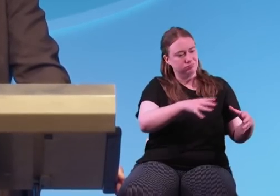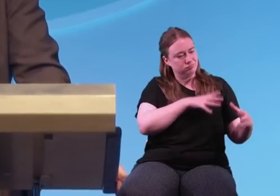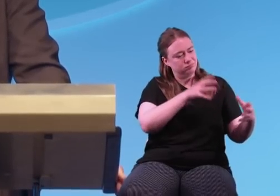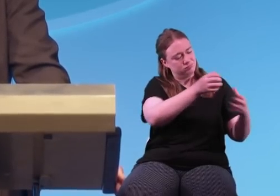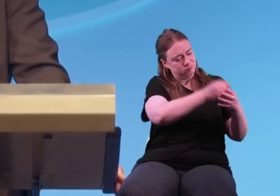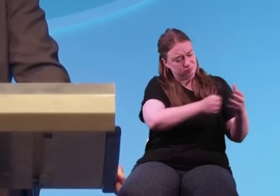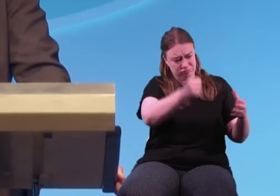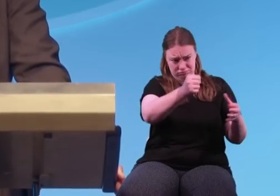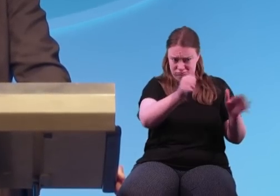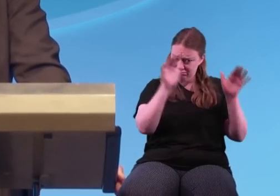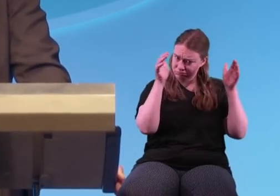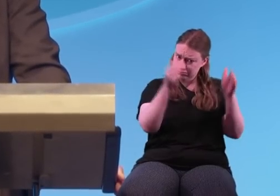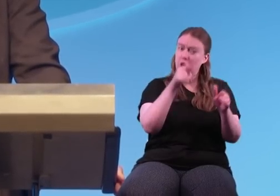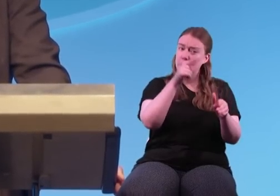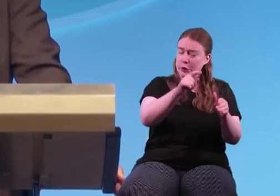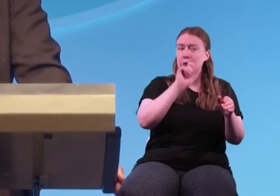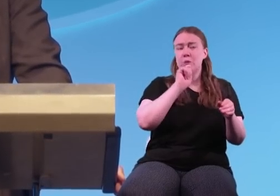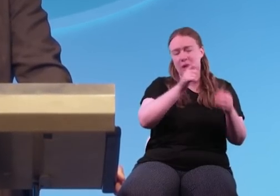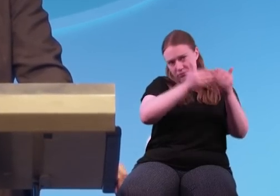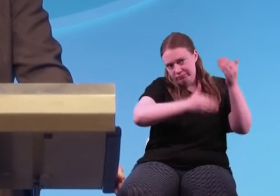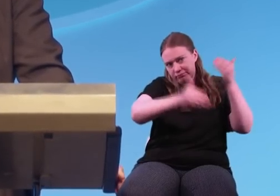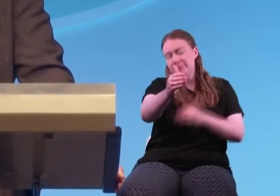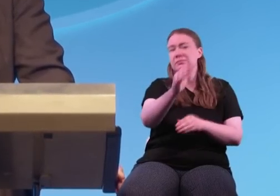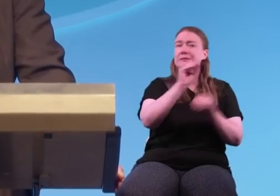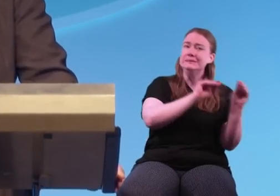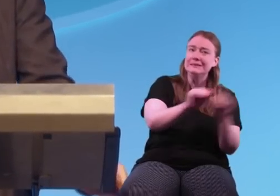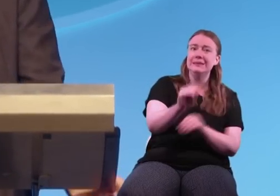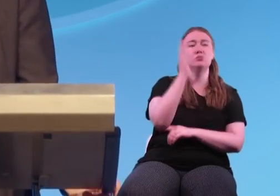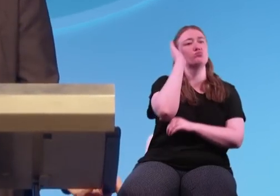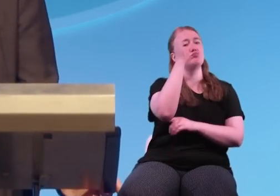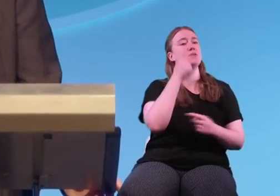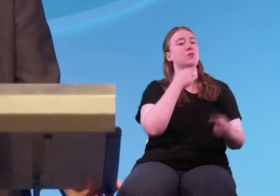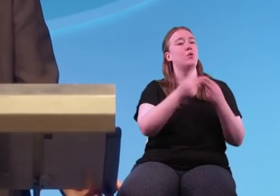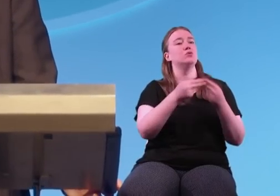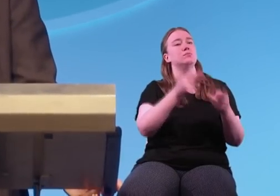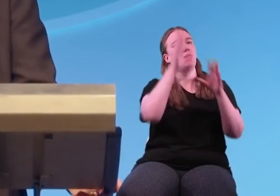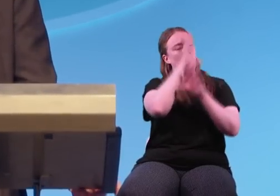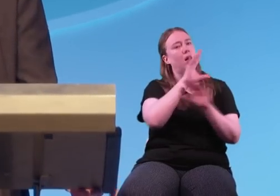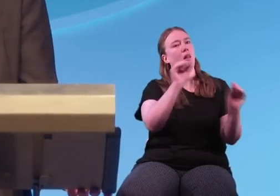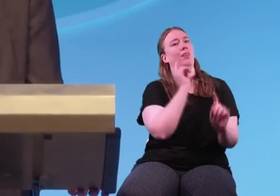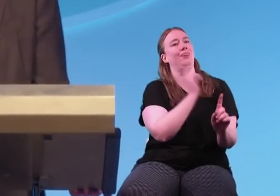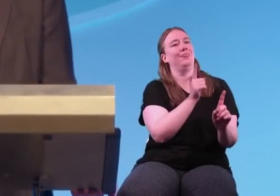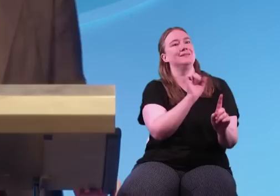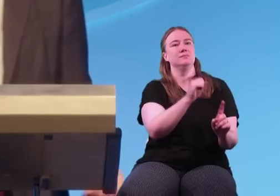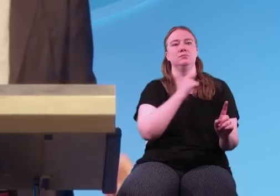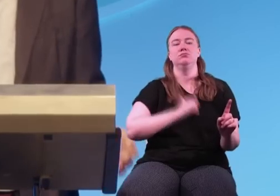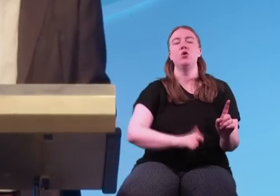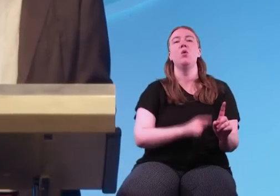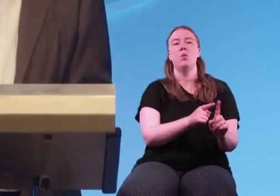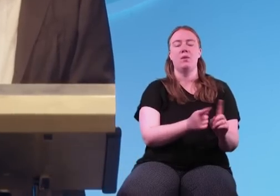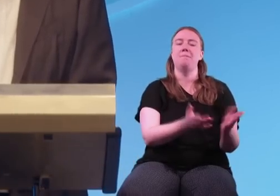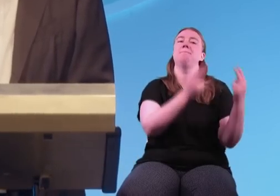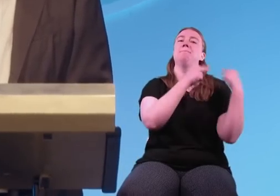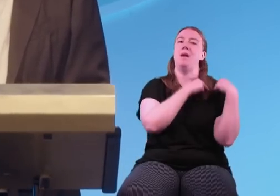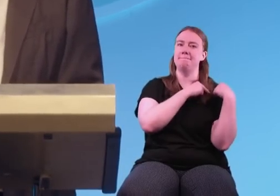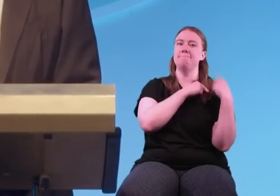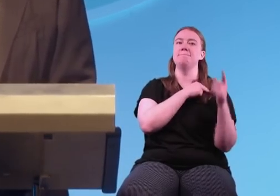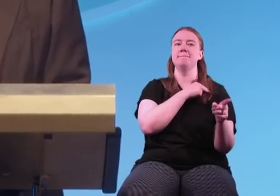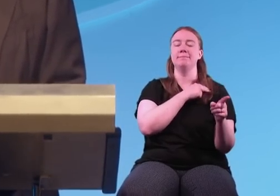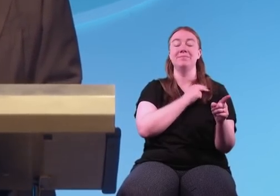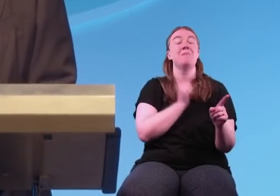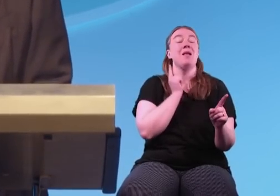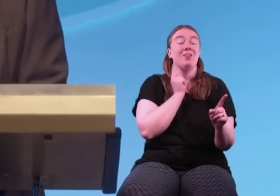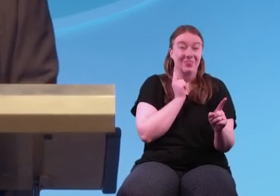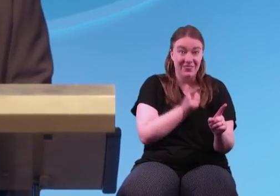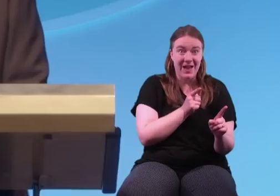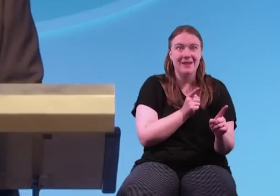and preaching the gospel. But this gift that was sovereignly bestowed has to be